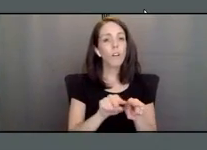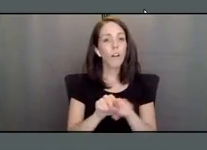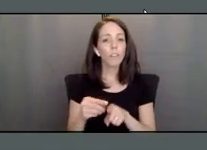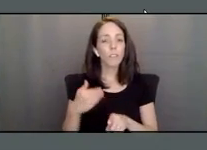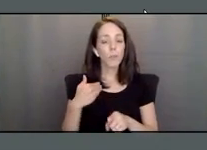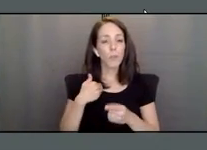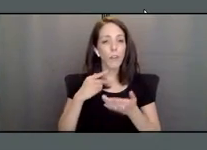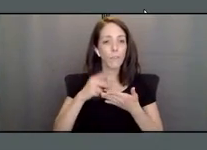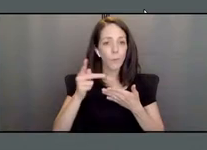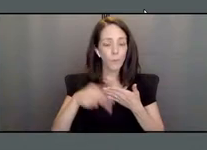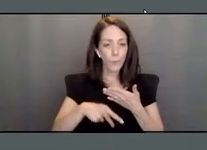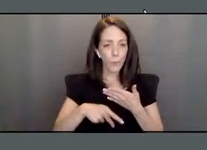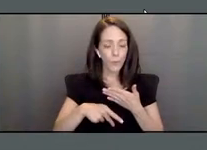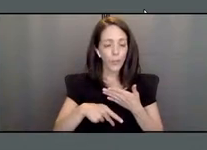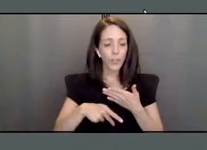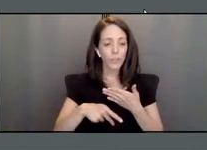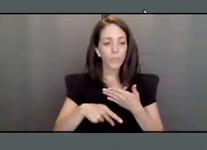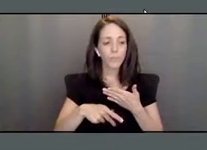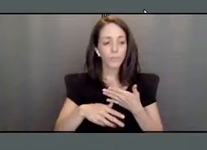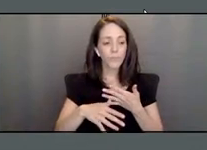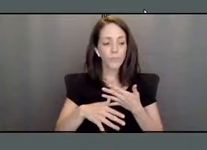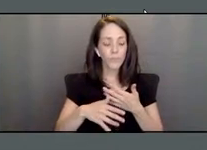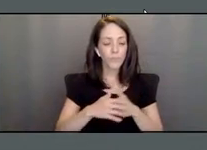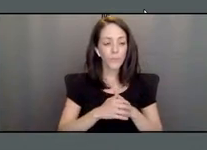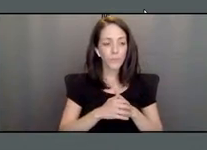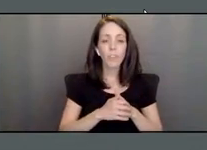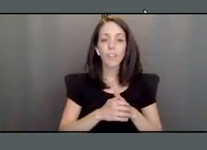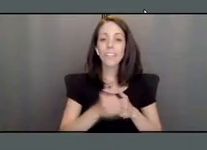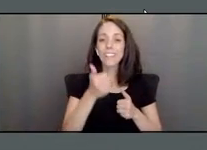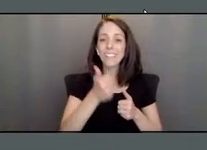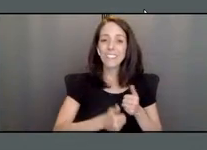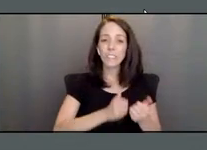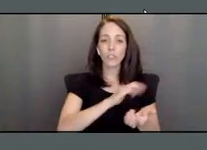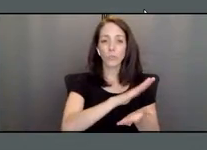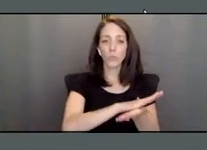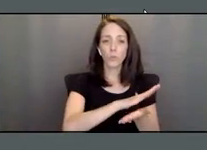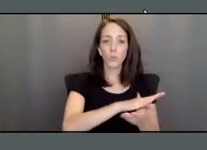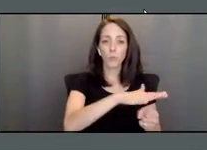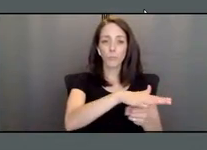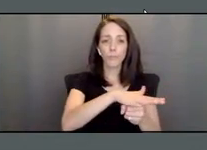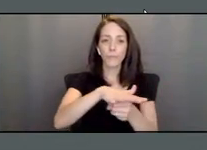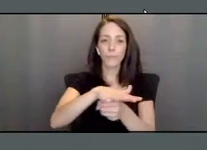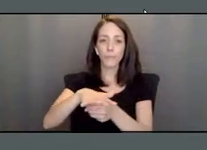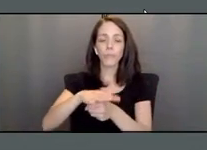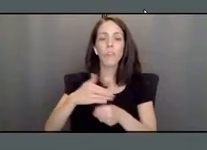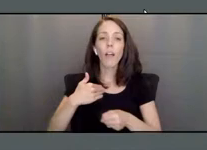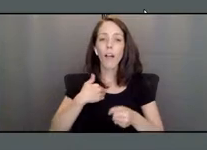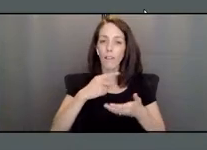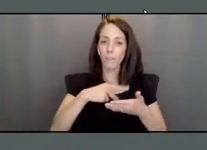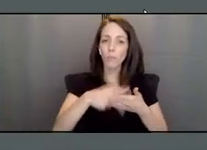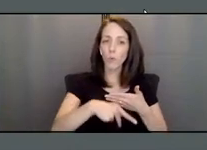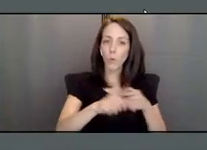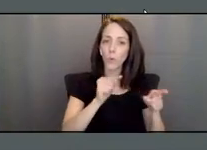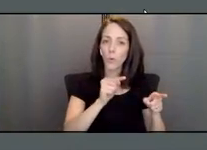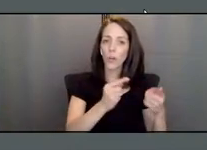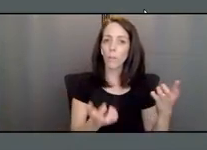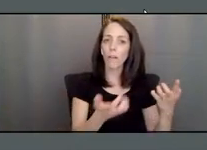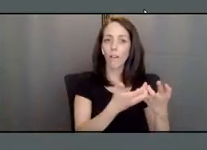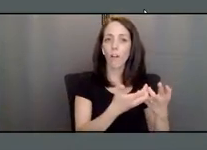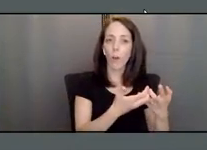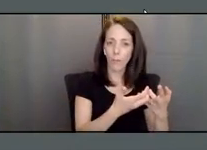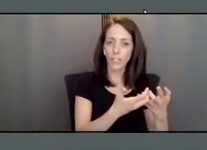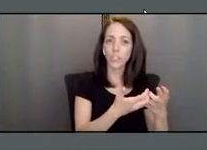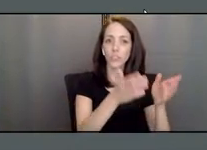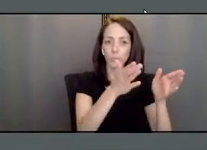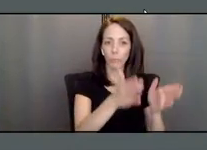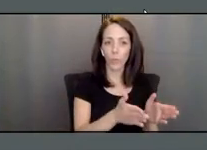where every campus and program has a program accommodation liaison.